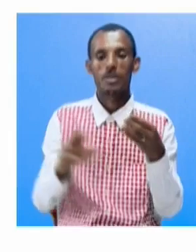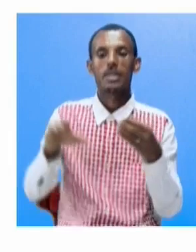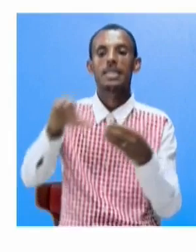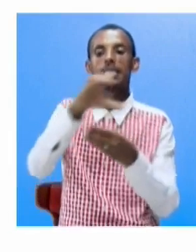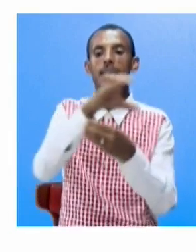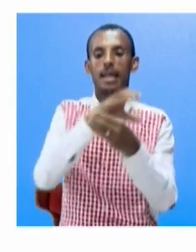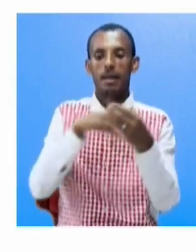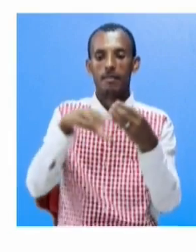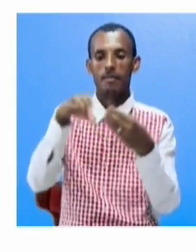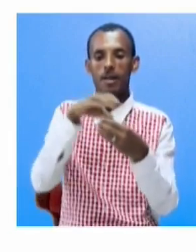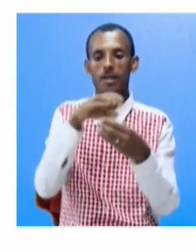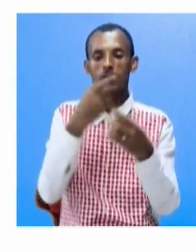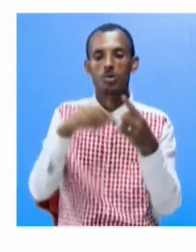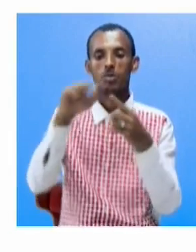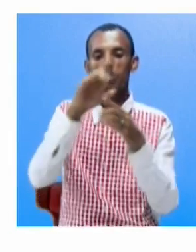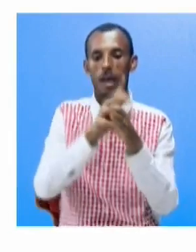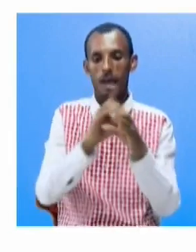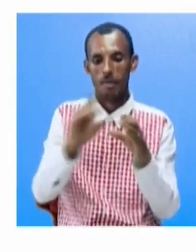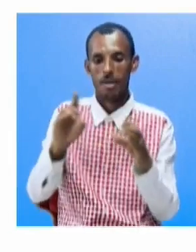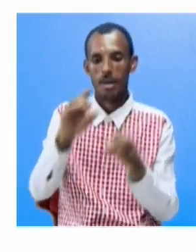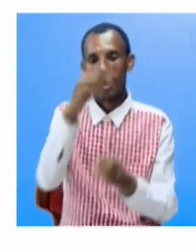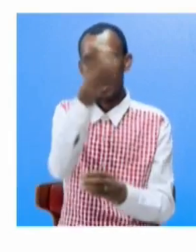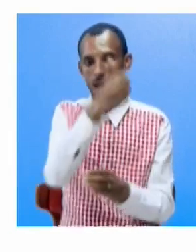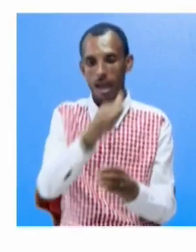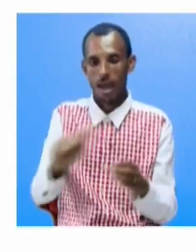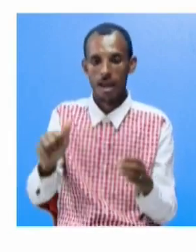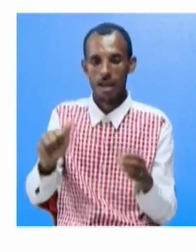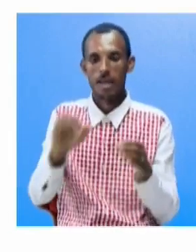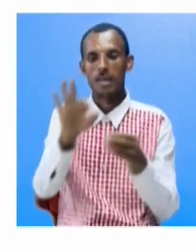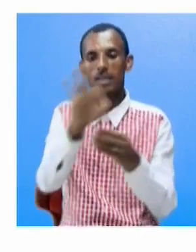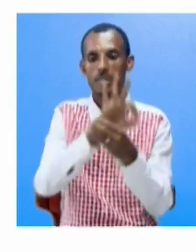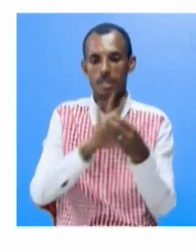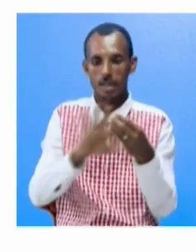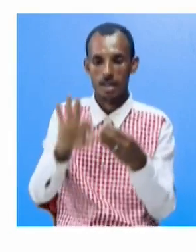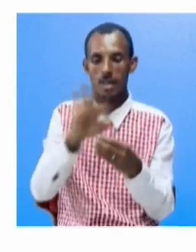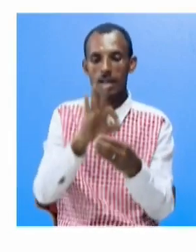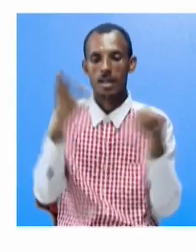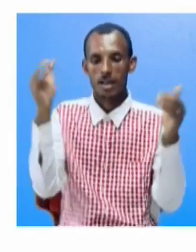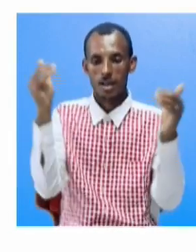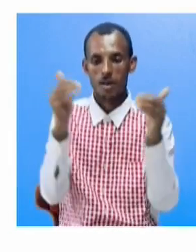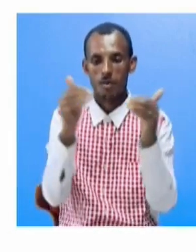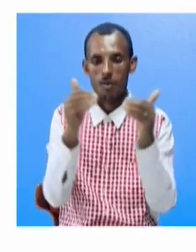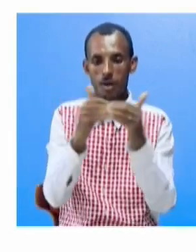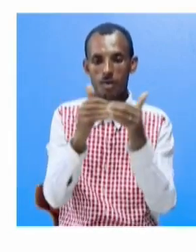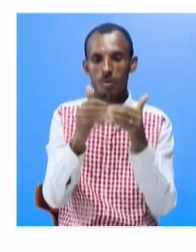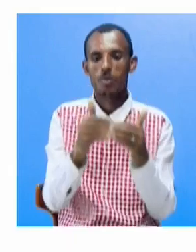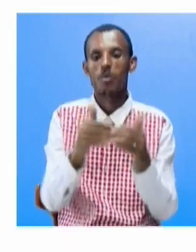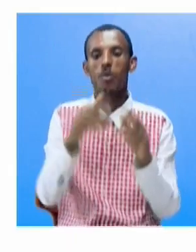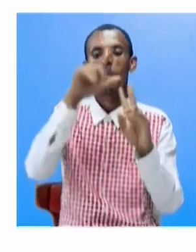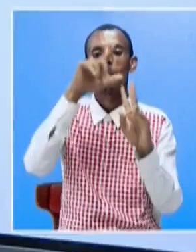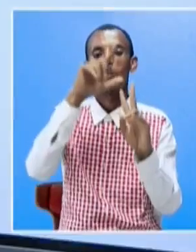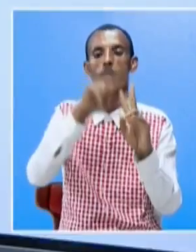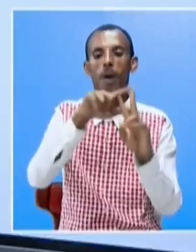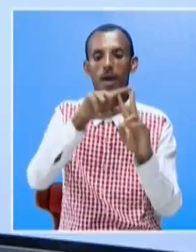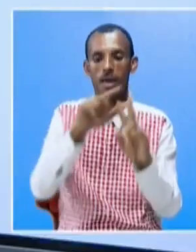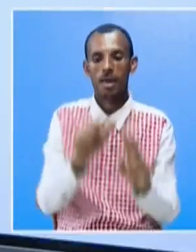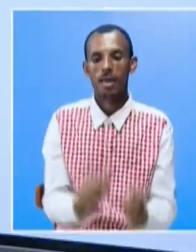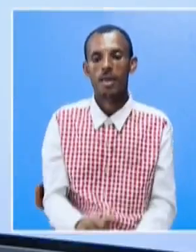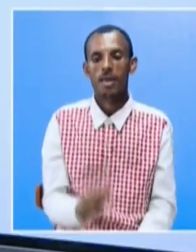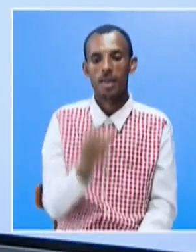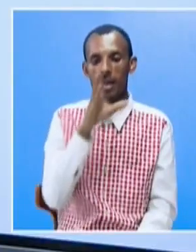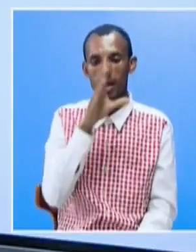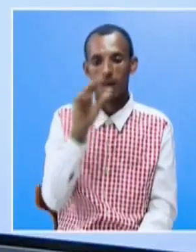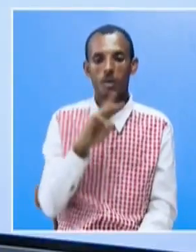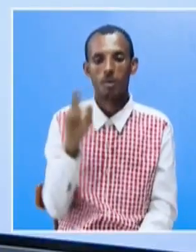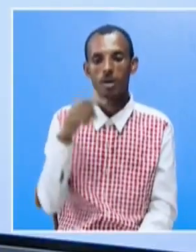to diameter of any circle gives you a constant pi. And we